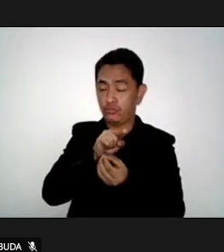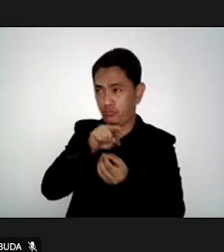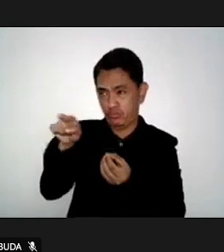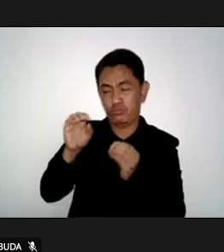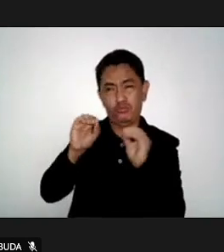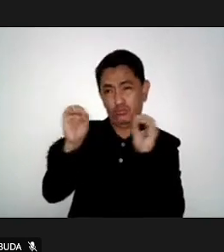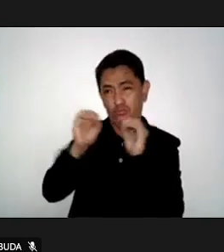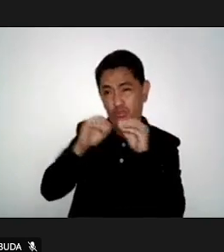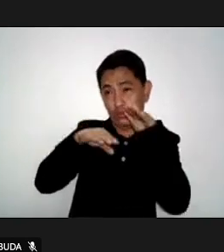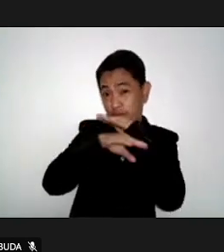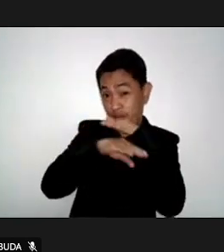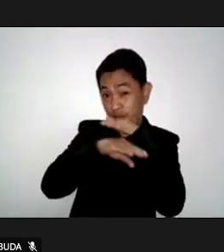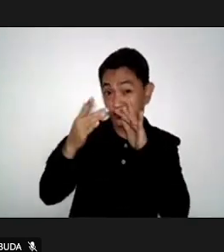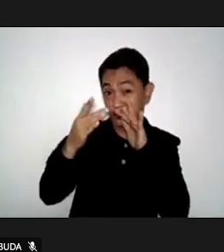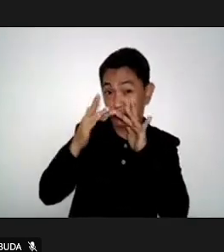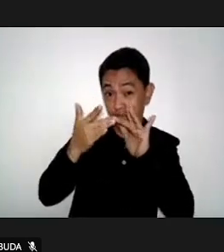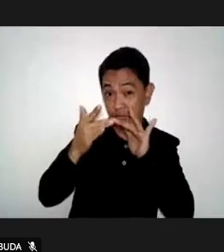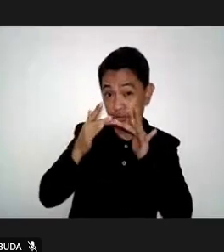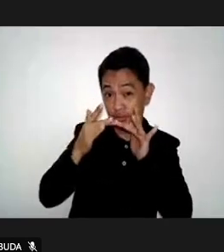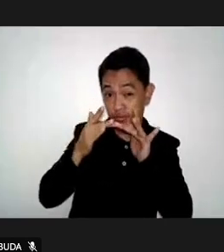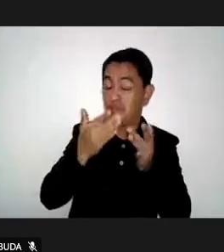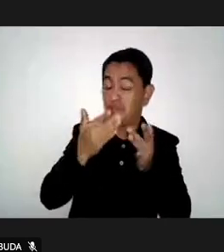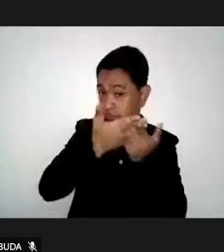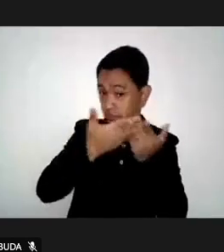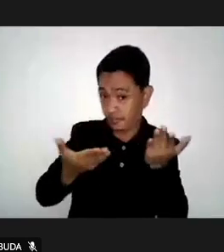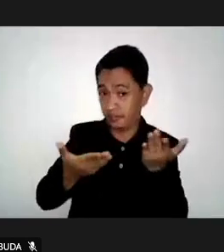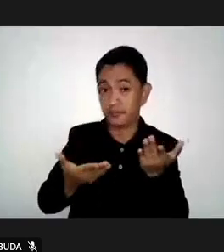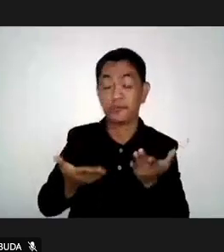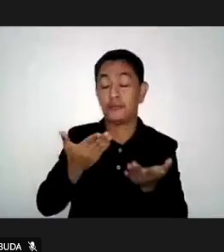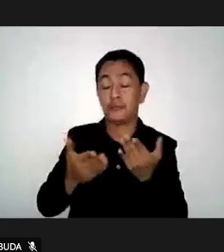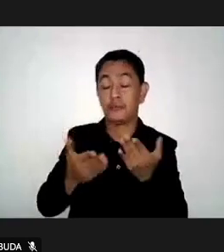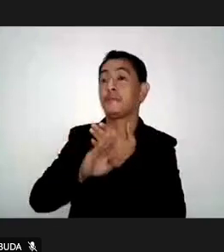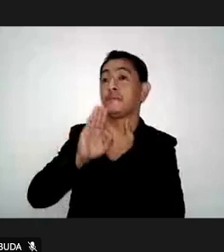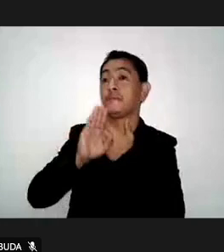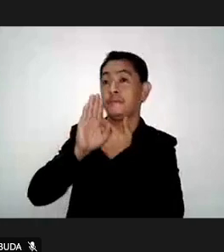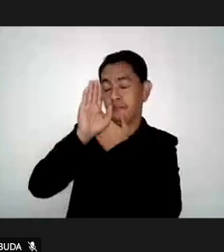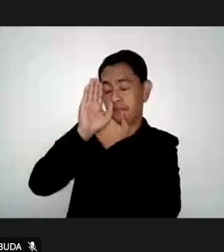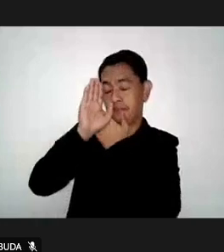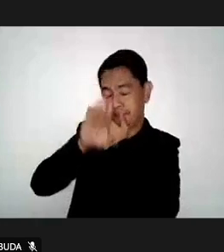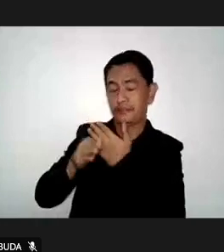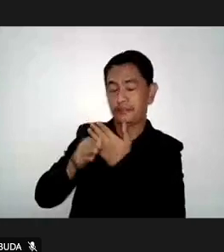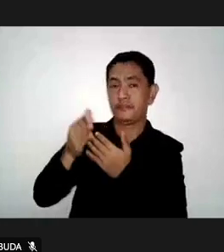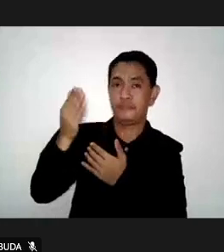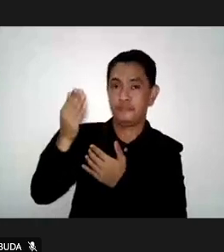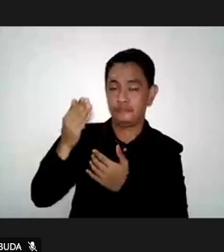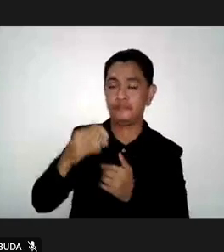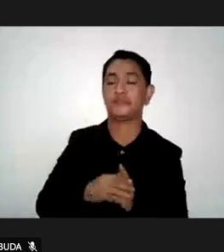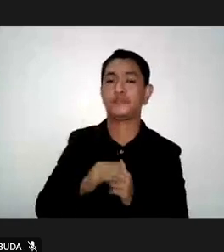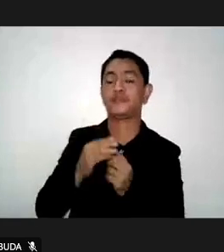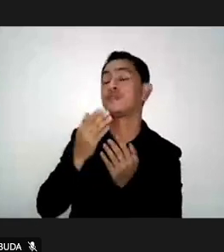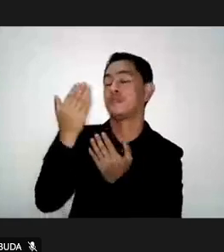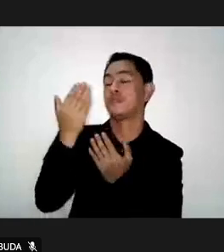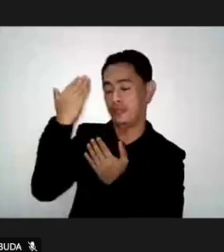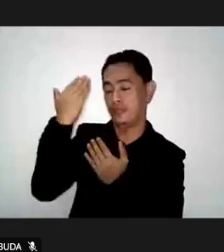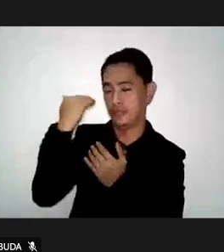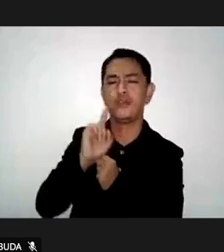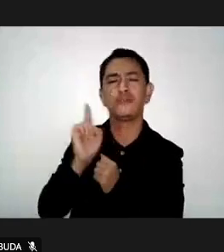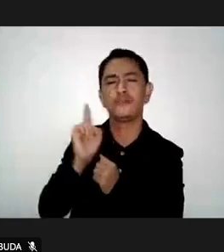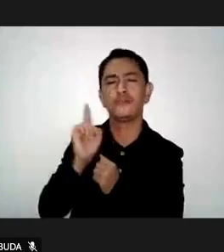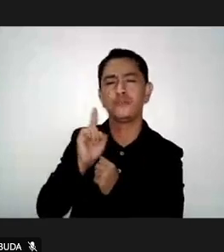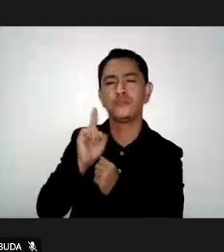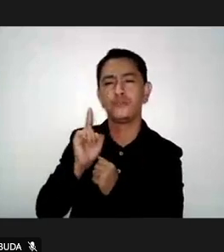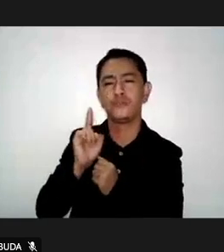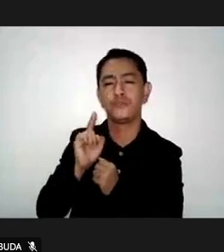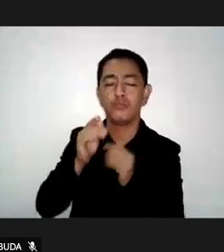immersive reader. Now, how about those who have no access to the internet or to the devices? Siguro